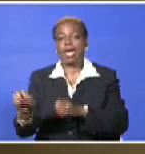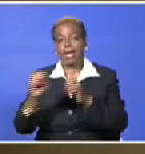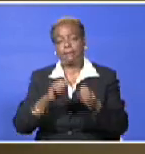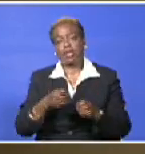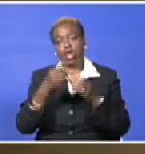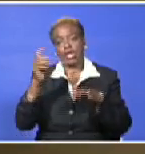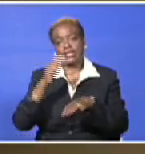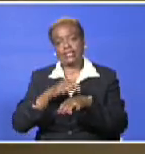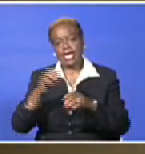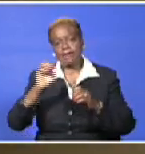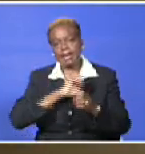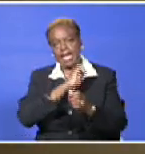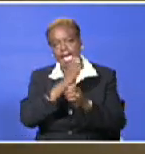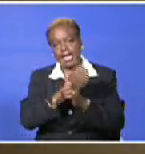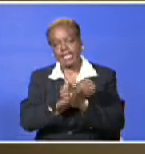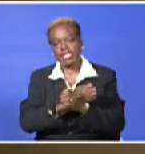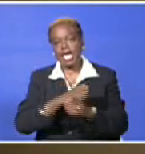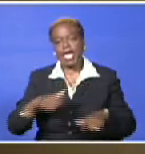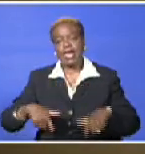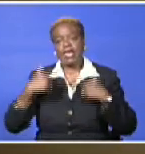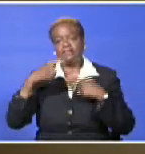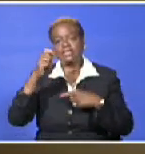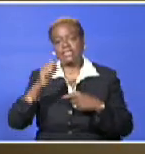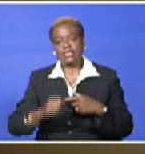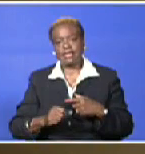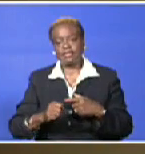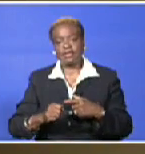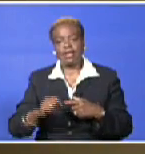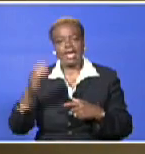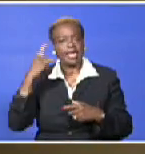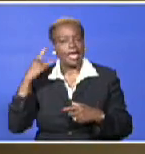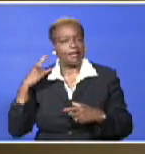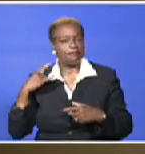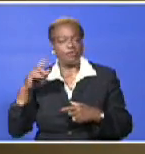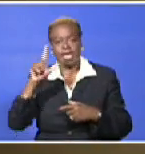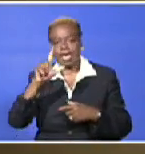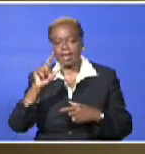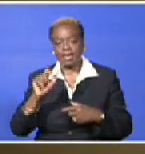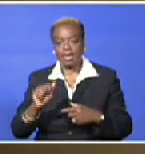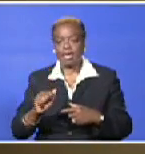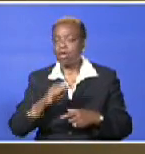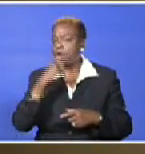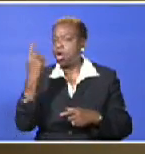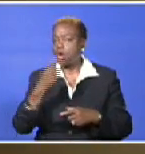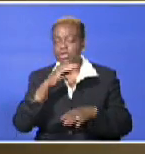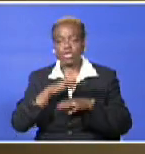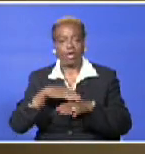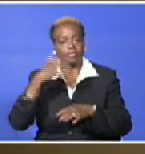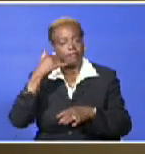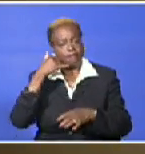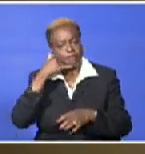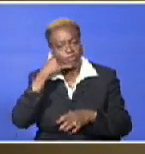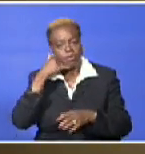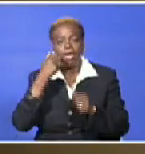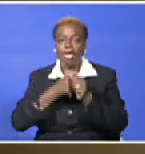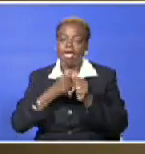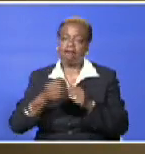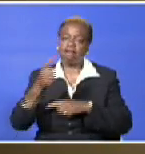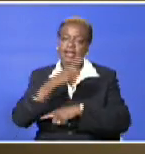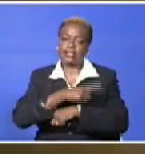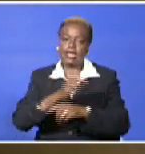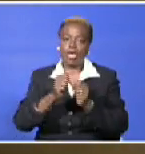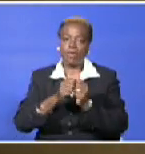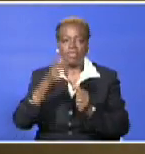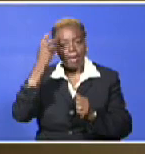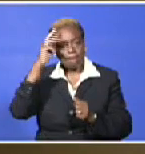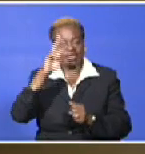energy and thought into it. Even when I live in Southern California, Los Angeles, but I'm always on the phone, you know, again, about every day with Mr. Bowleg